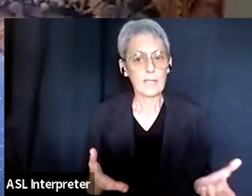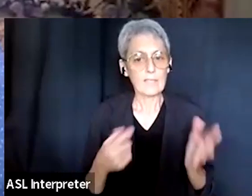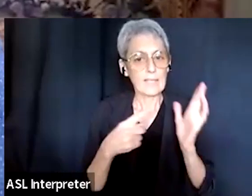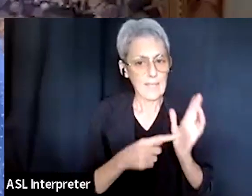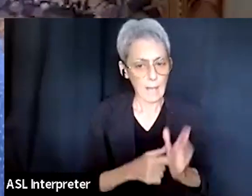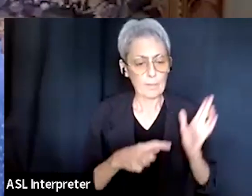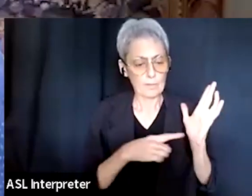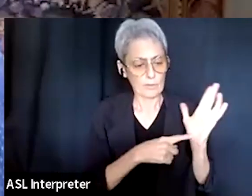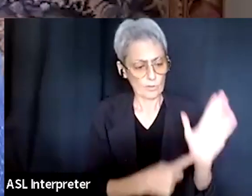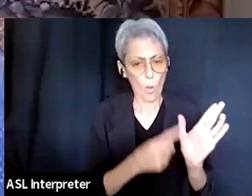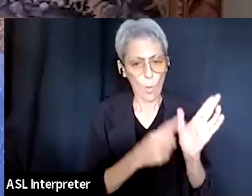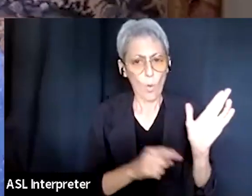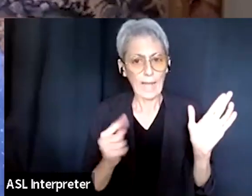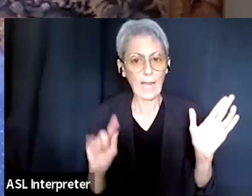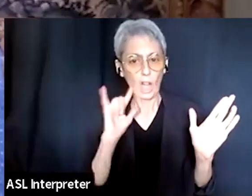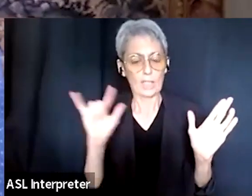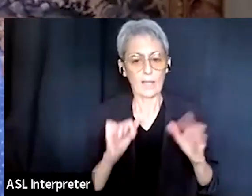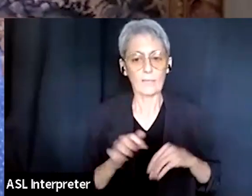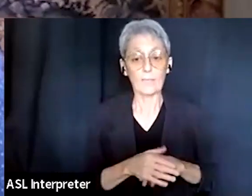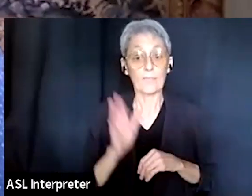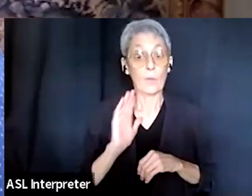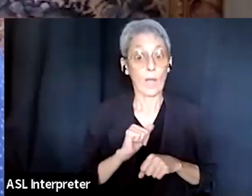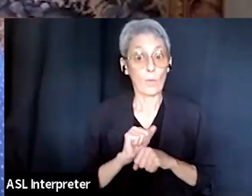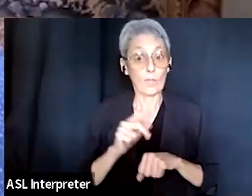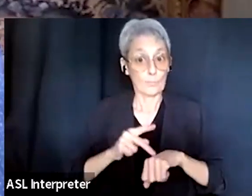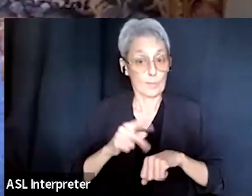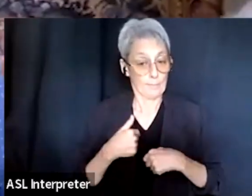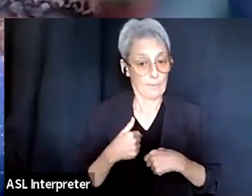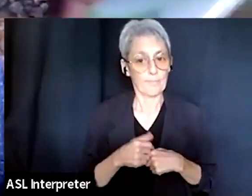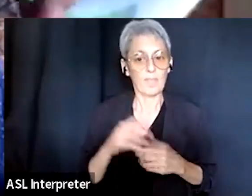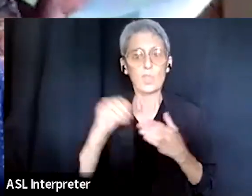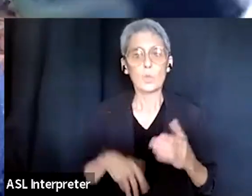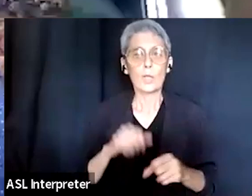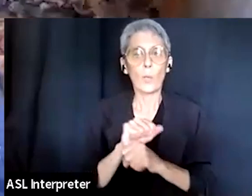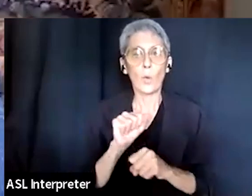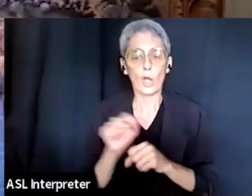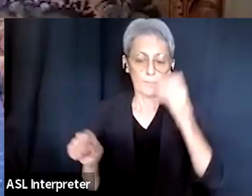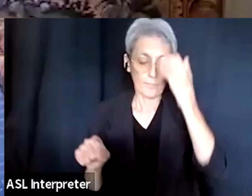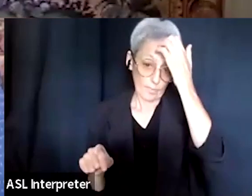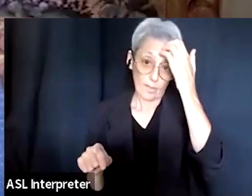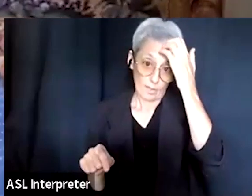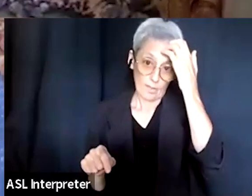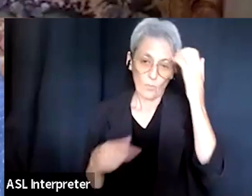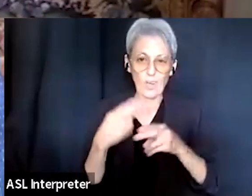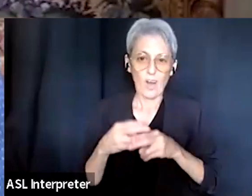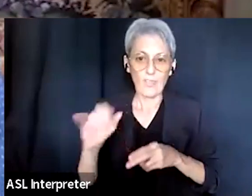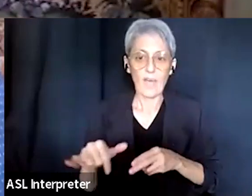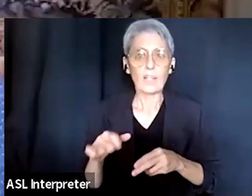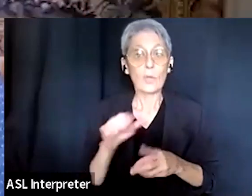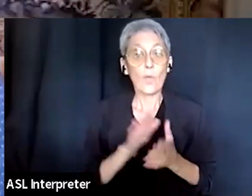like. What I called it when I was a principal, it was student work, right? And so the book does a nice job of showing some of that student